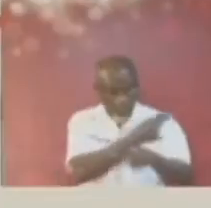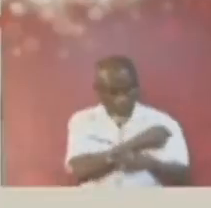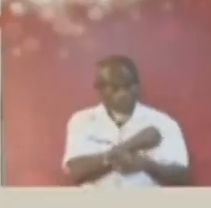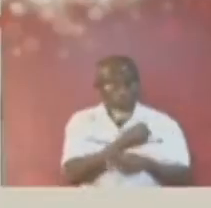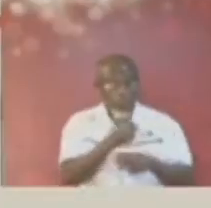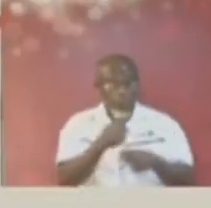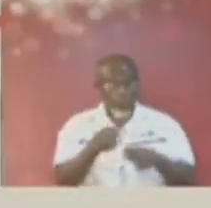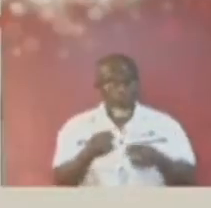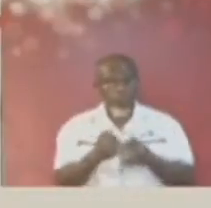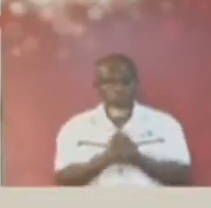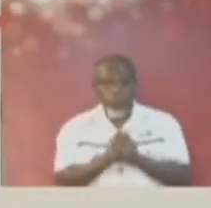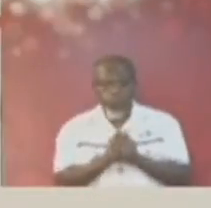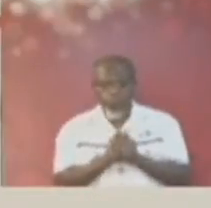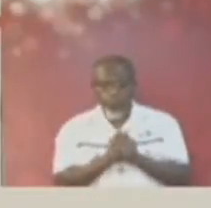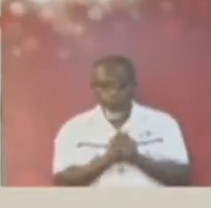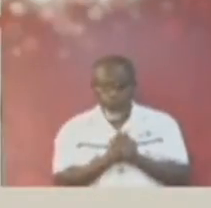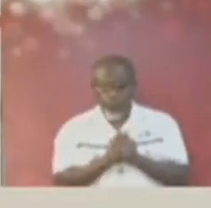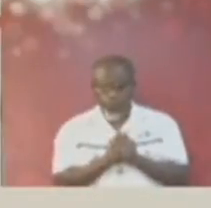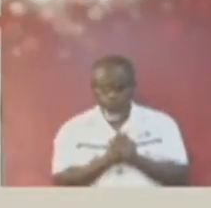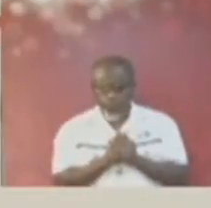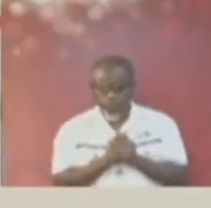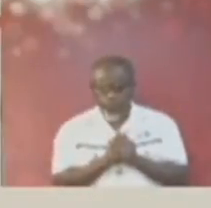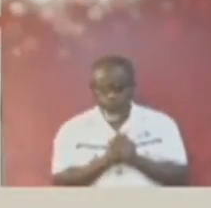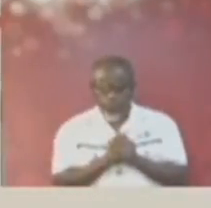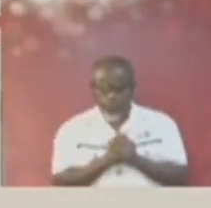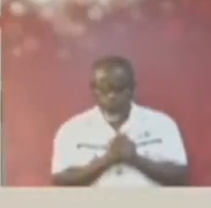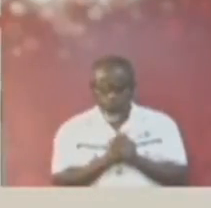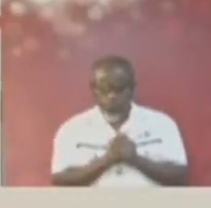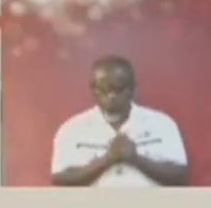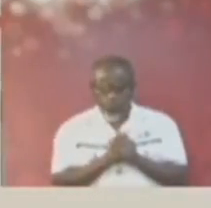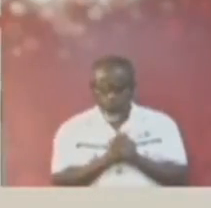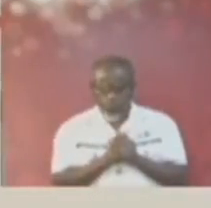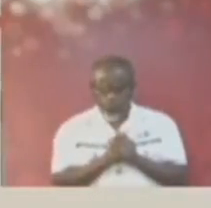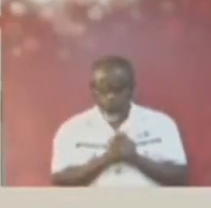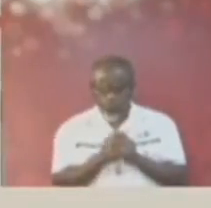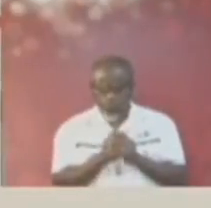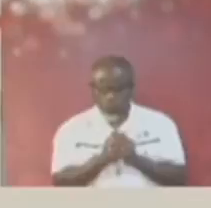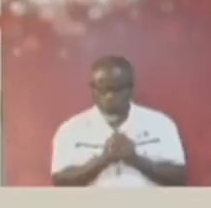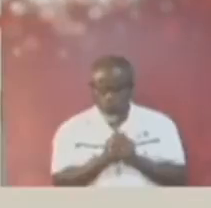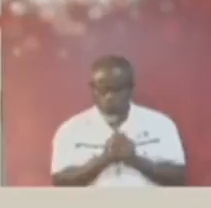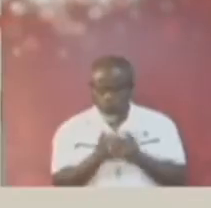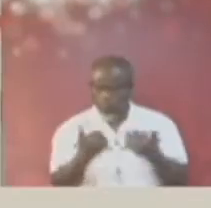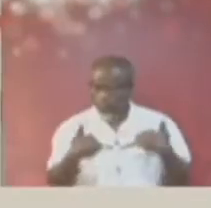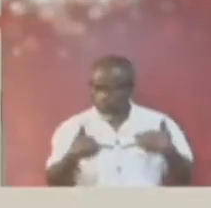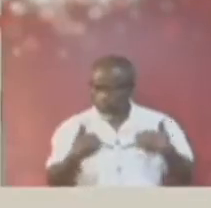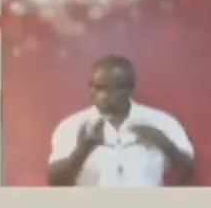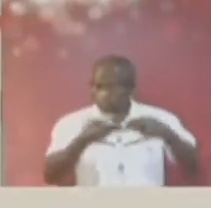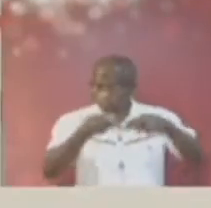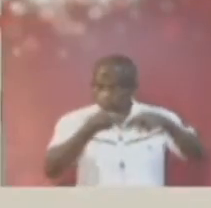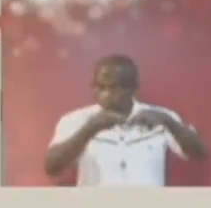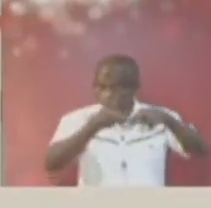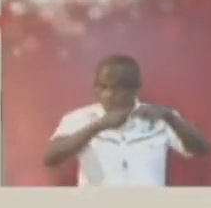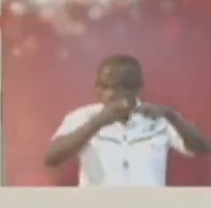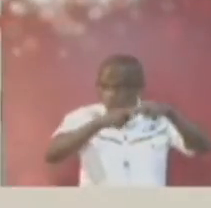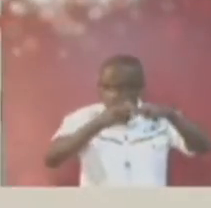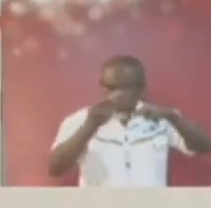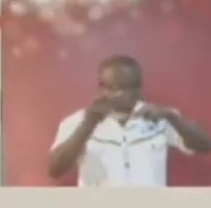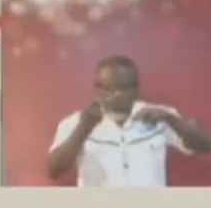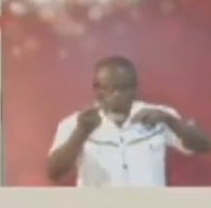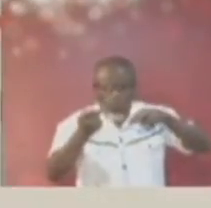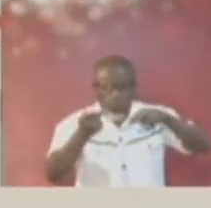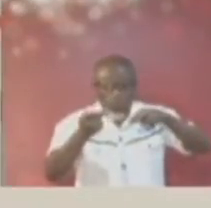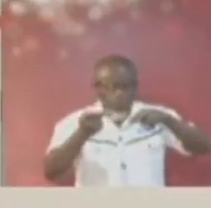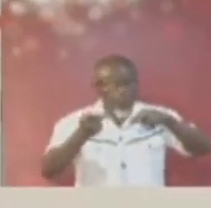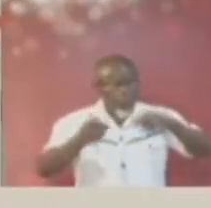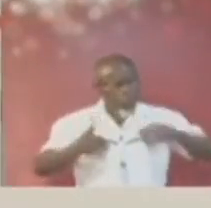conduct these inquiry for us. There are increasing evidence that